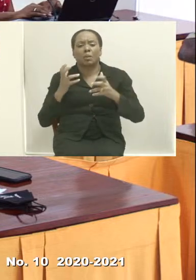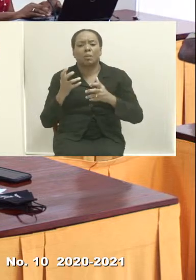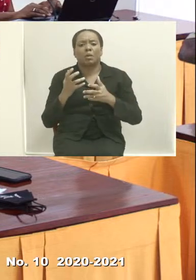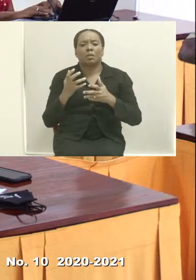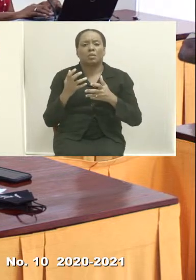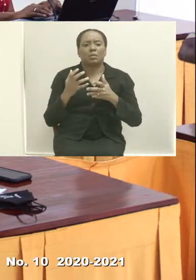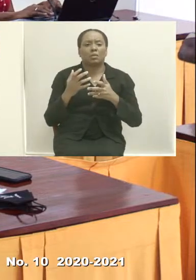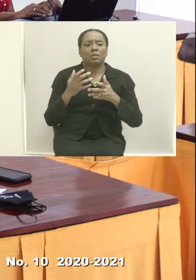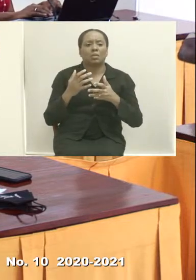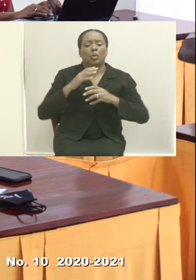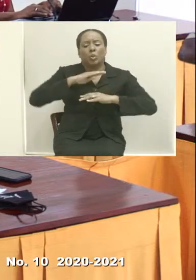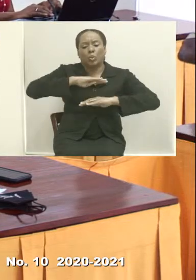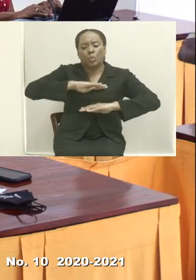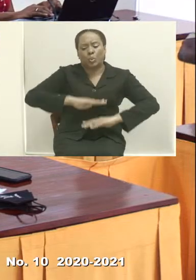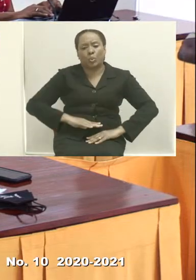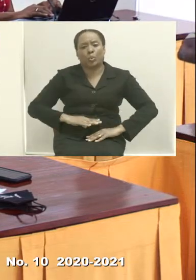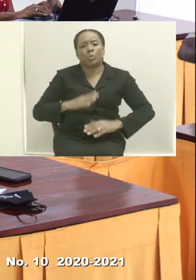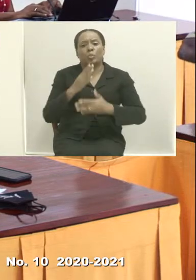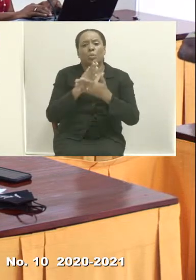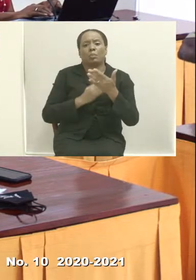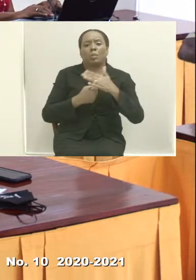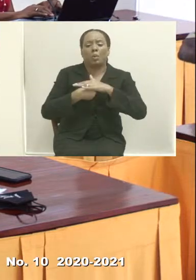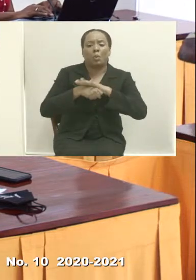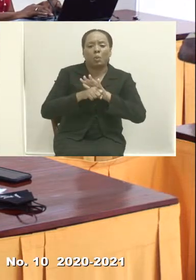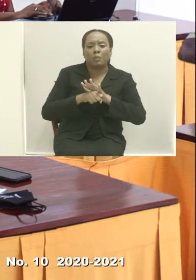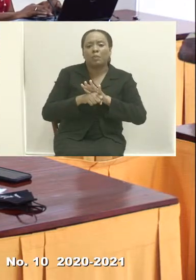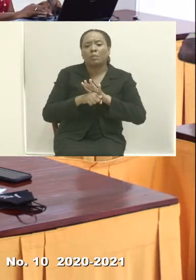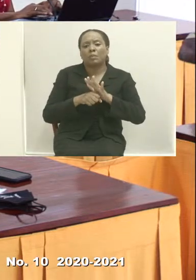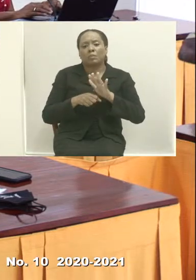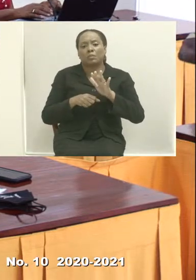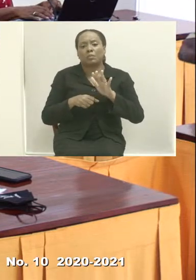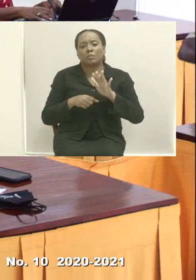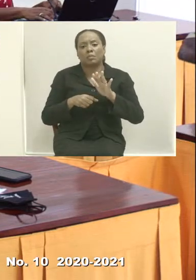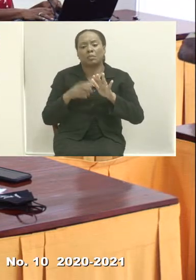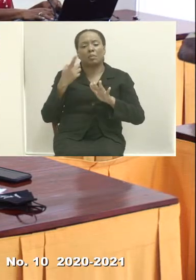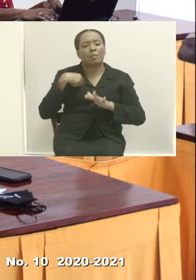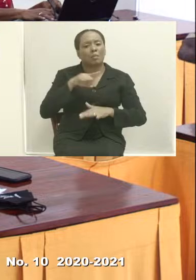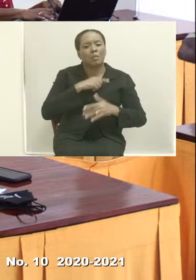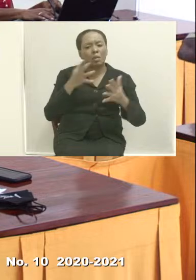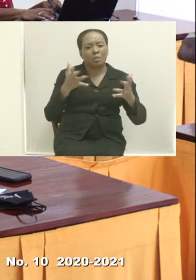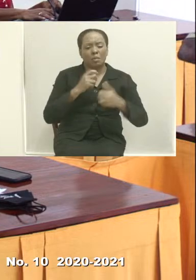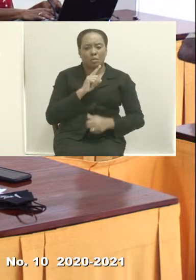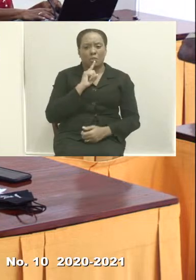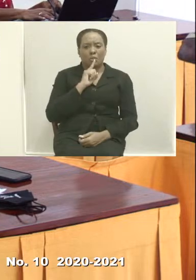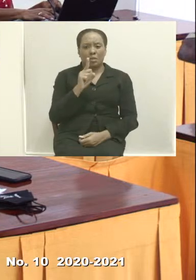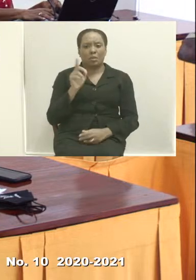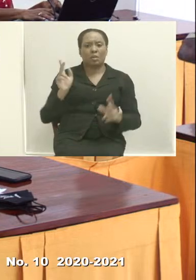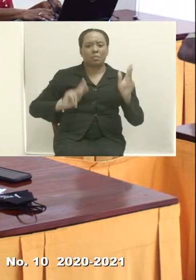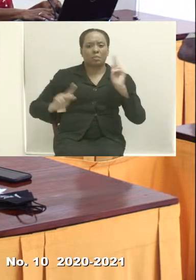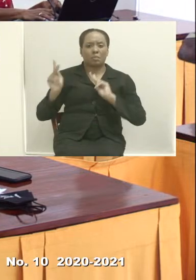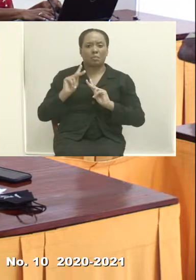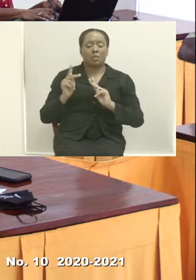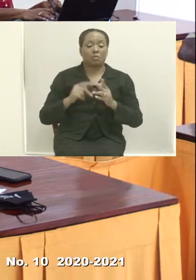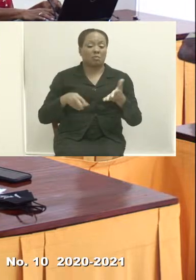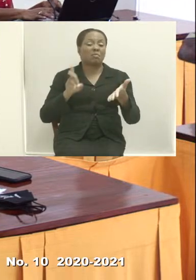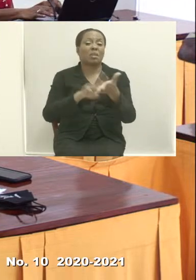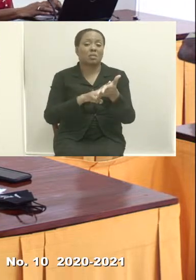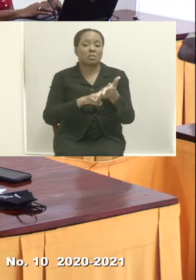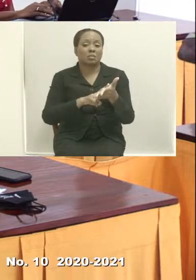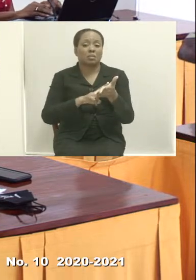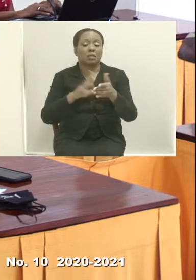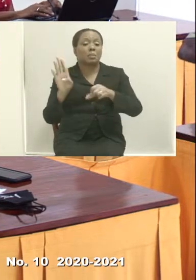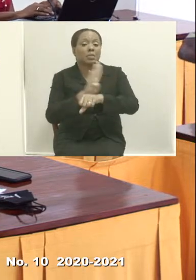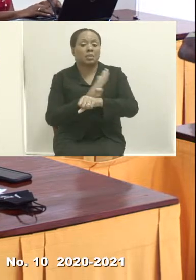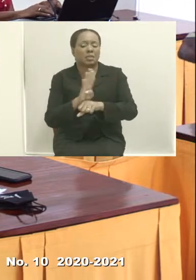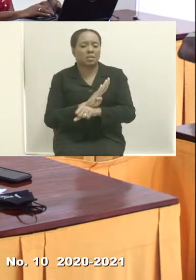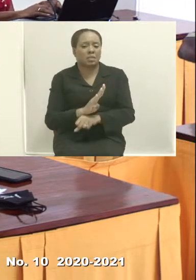of a benevolent type of funding. And that, ma'am, is to ensure that there is registration of entities across this sector. And